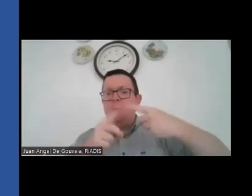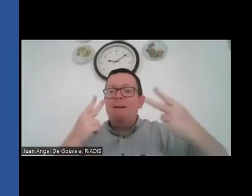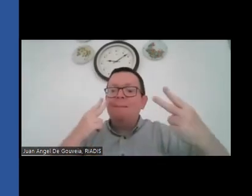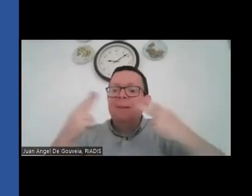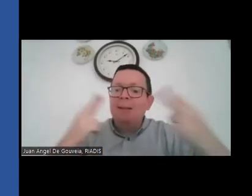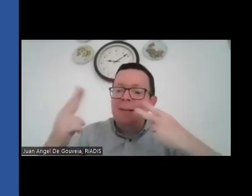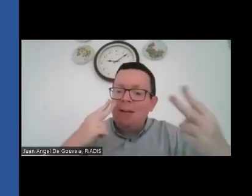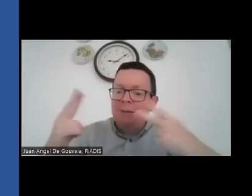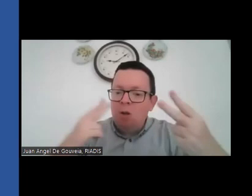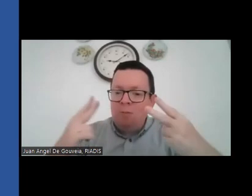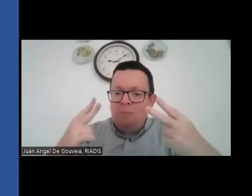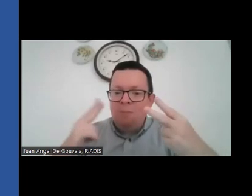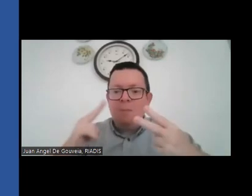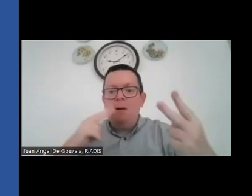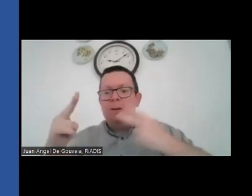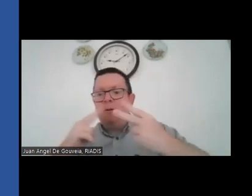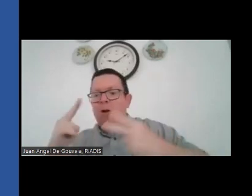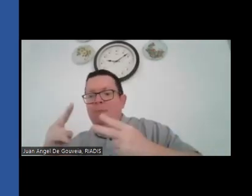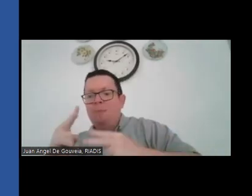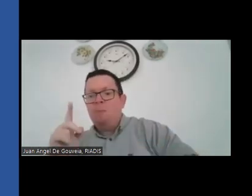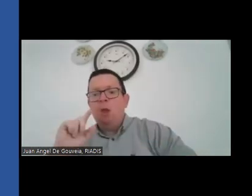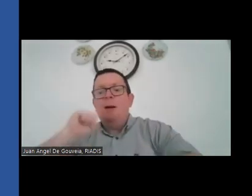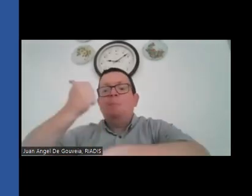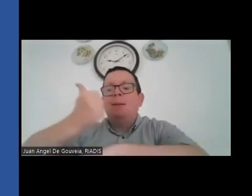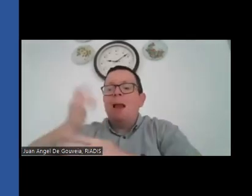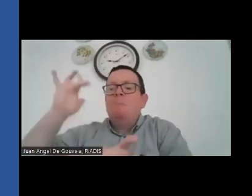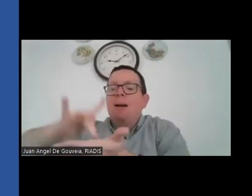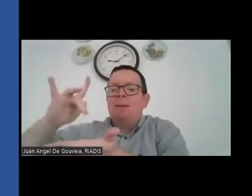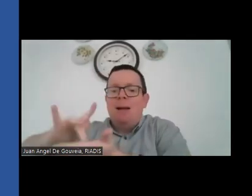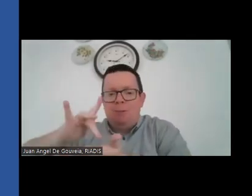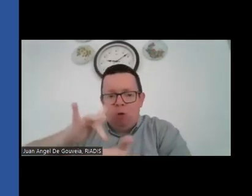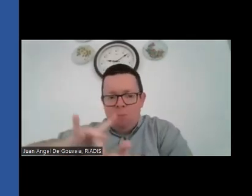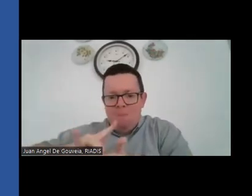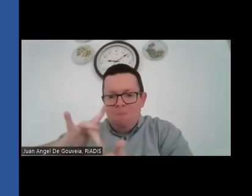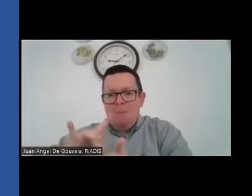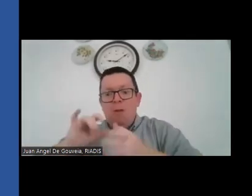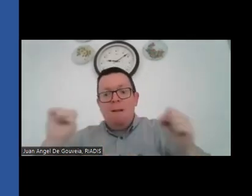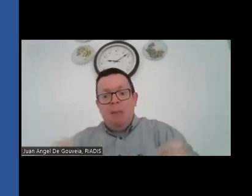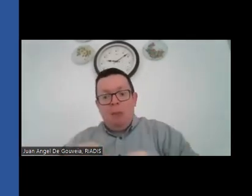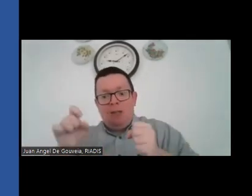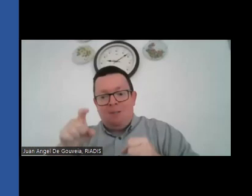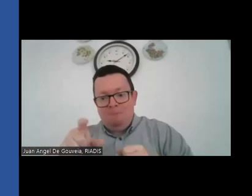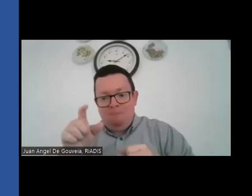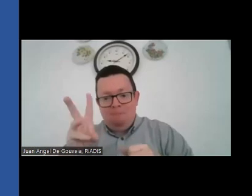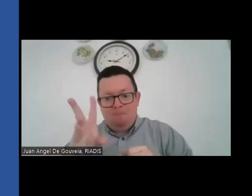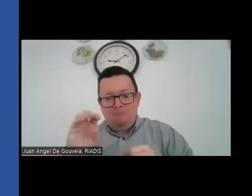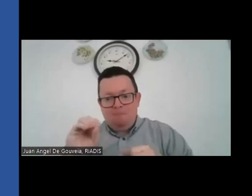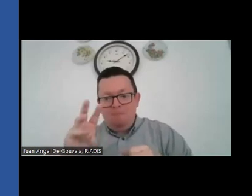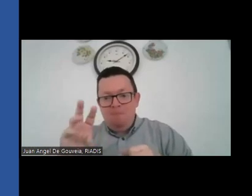actions of visibility and participation, aimed at improving the visibility and representation of people